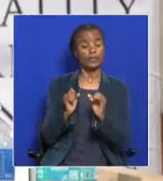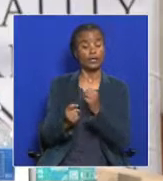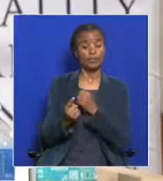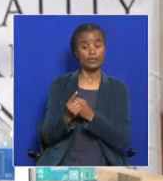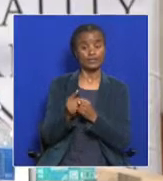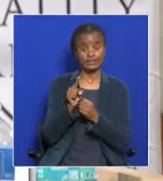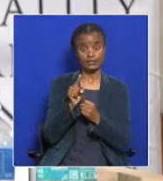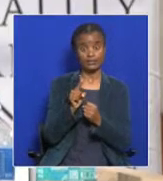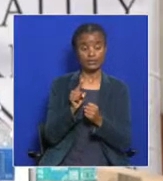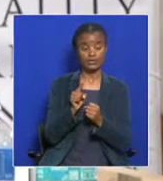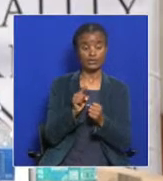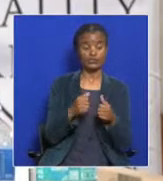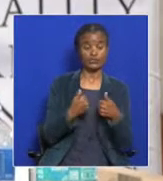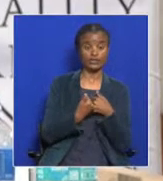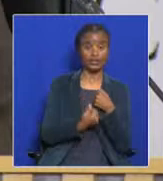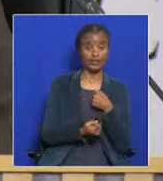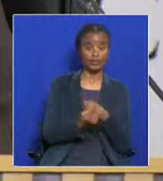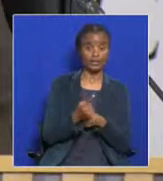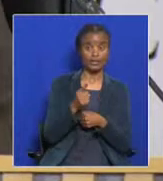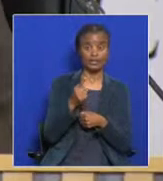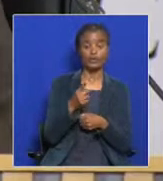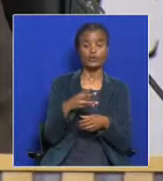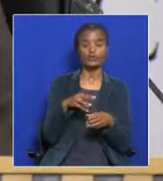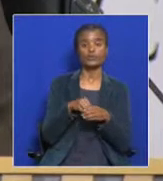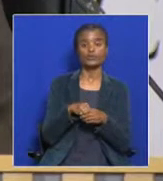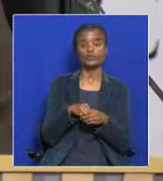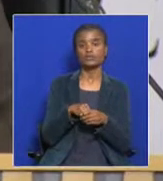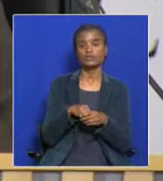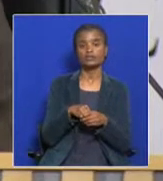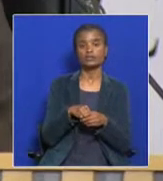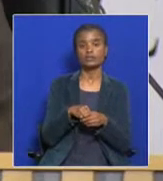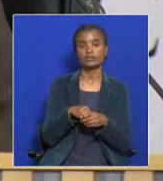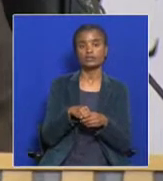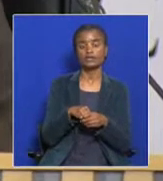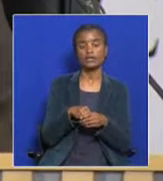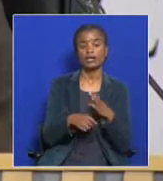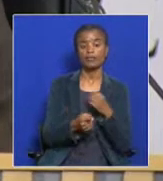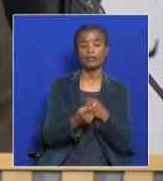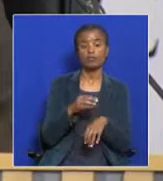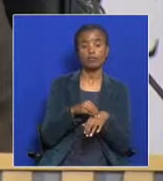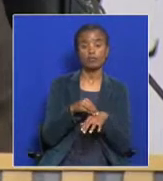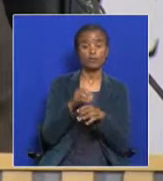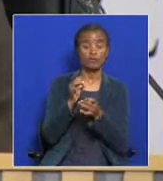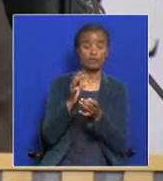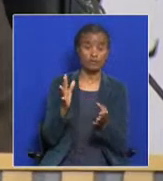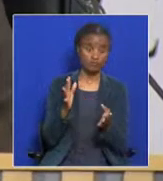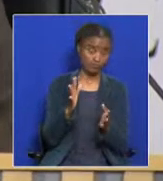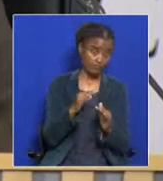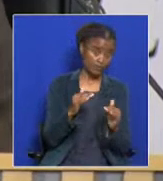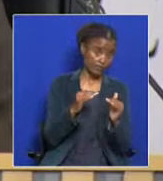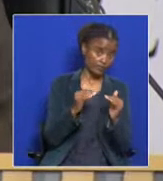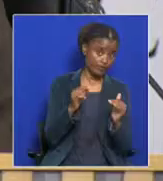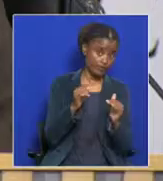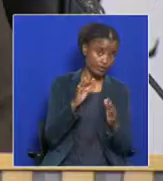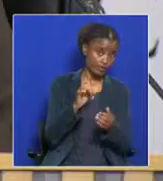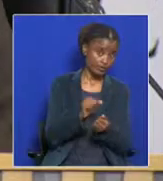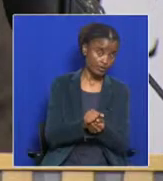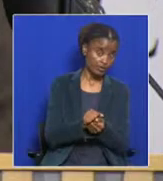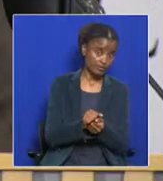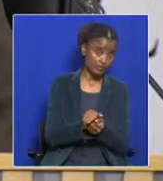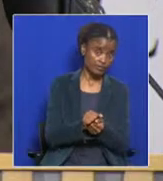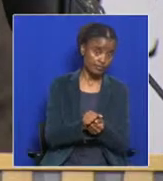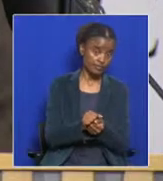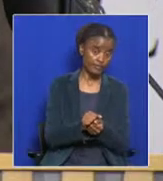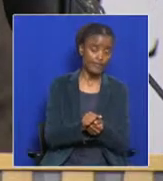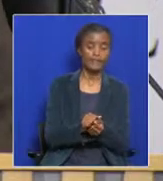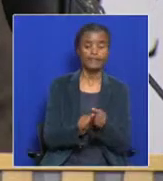time when you escalated this problem. Is that a fair summary? I would say so,